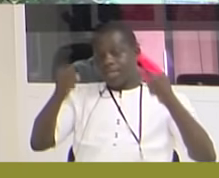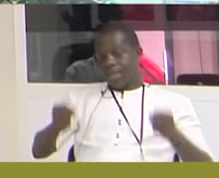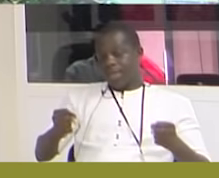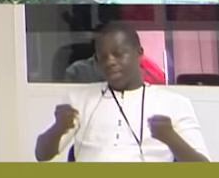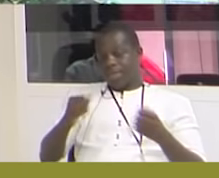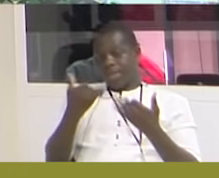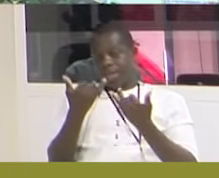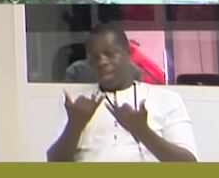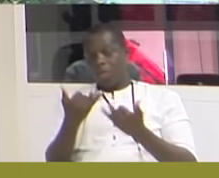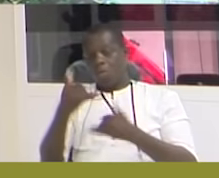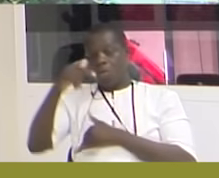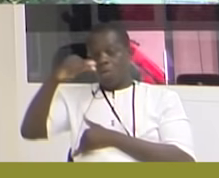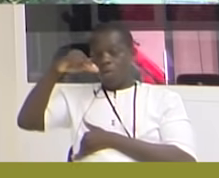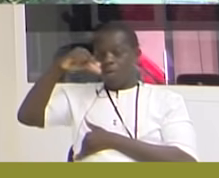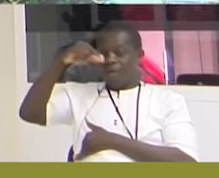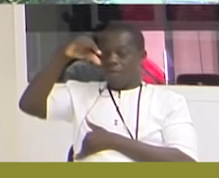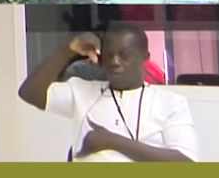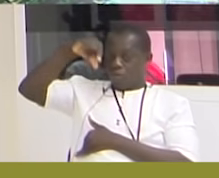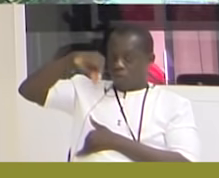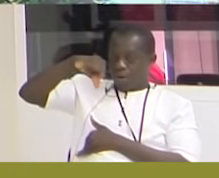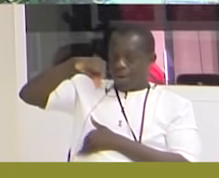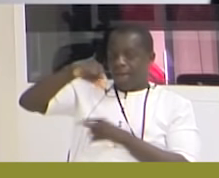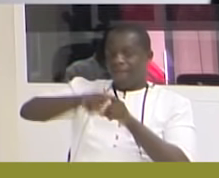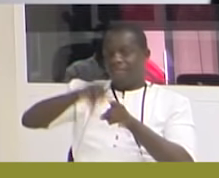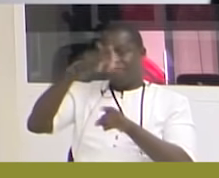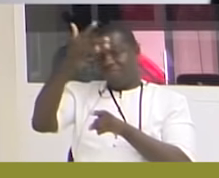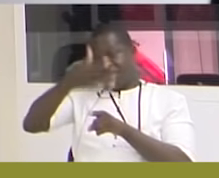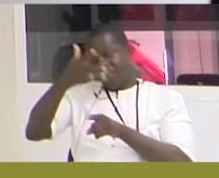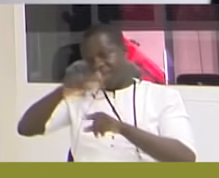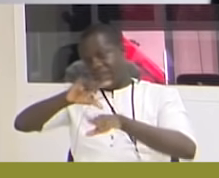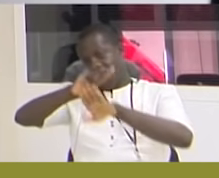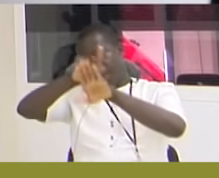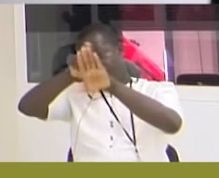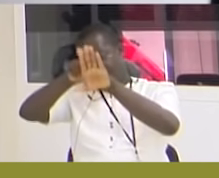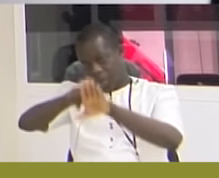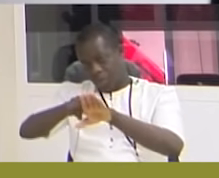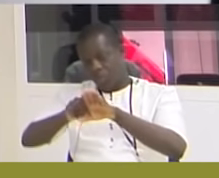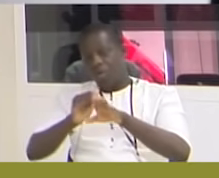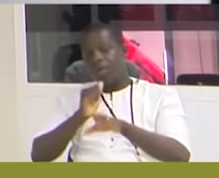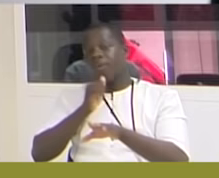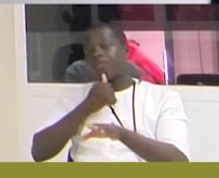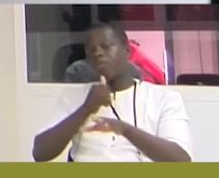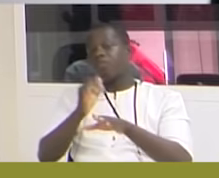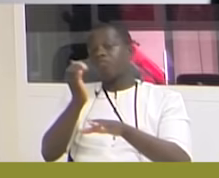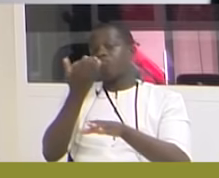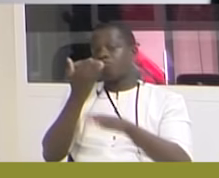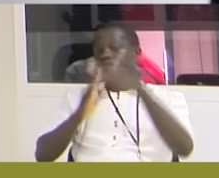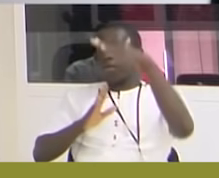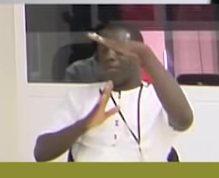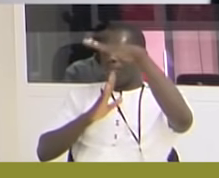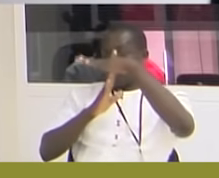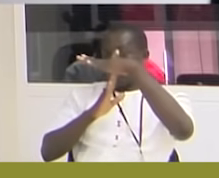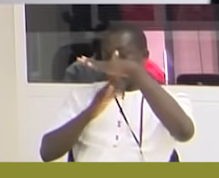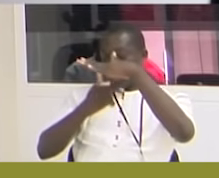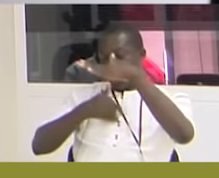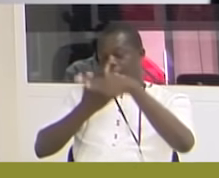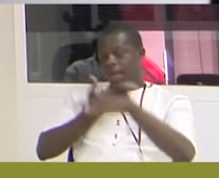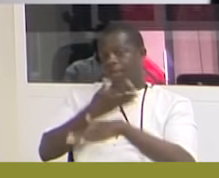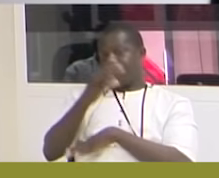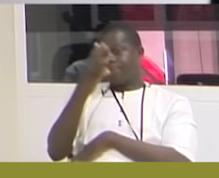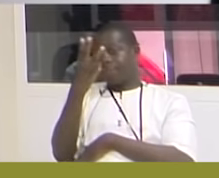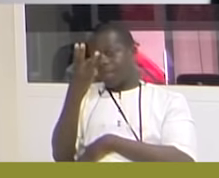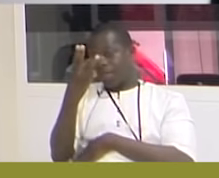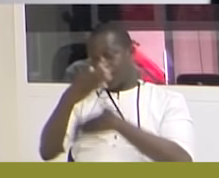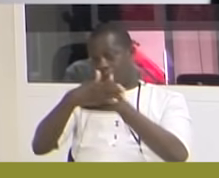to, it's 15 minutes to the lunch break. I have three more issues to